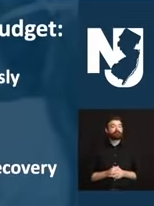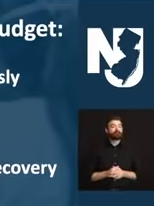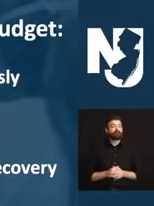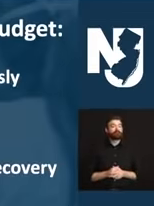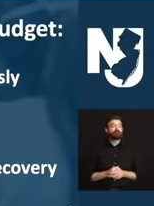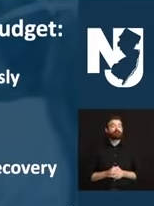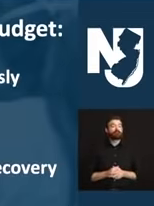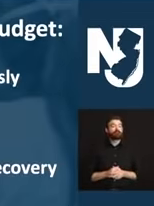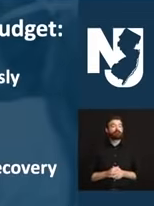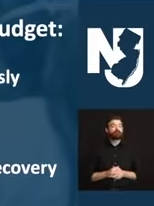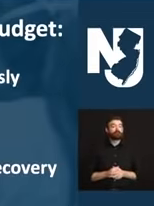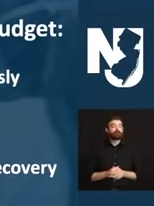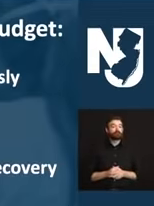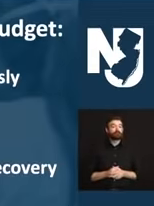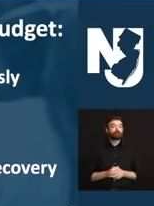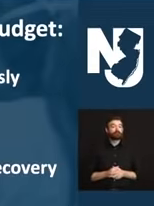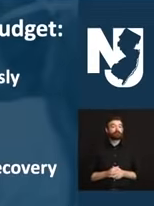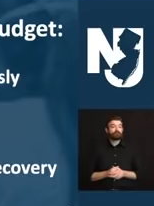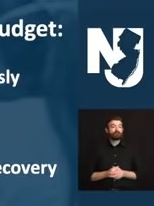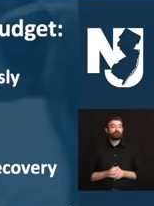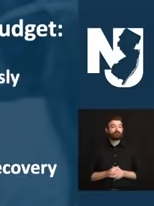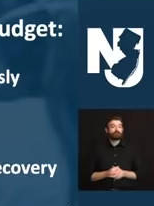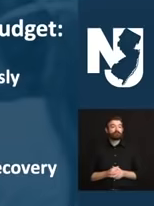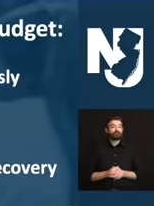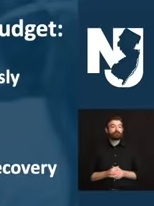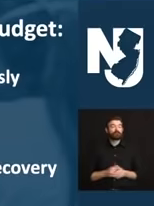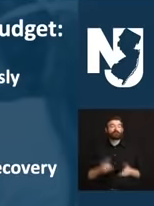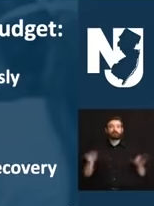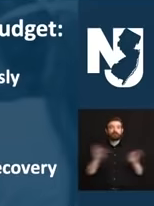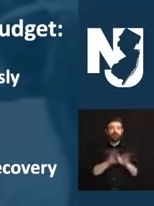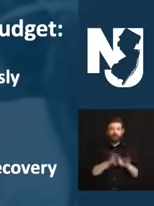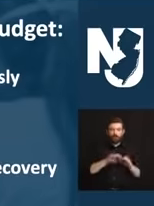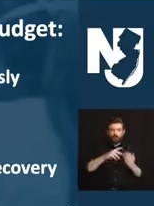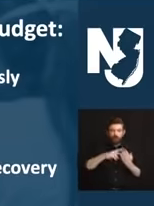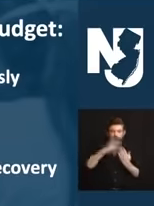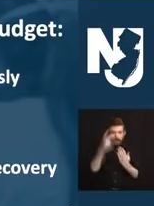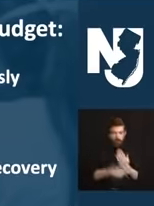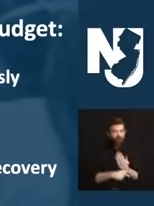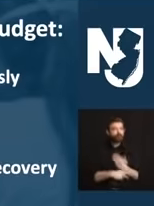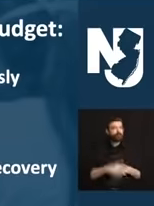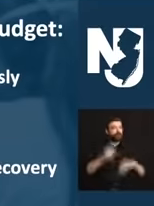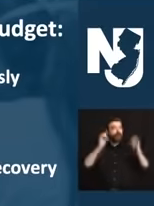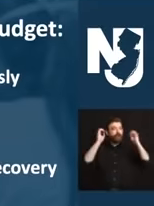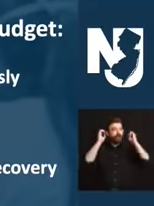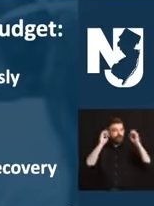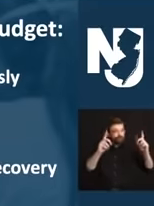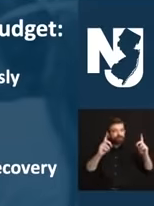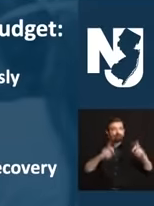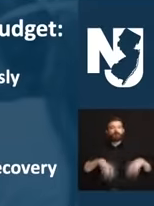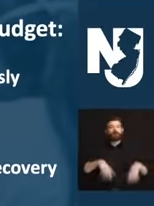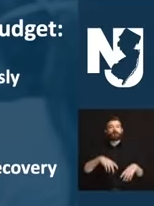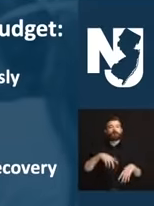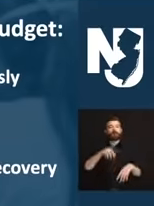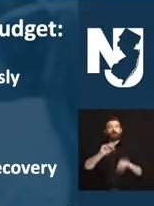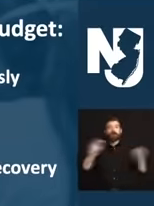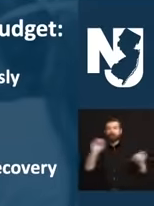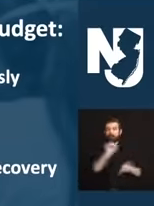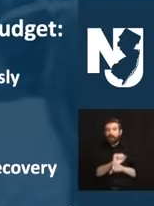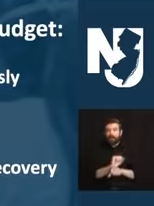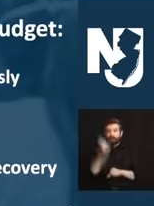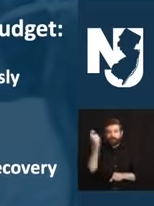are safeguarded, and a modernization of our unemployment platforms is seeded. This plan